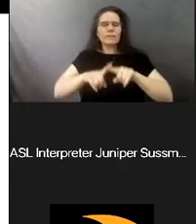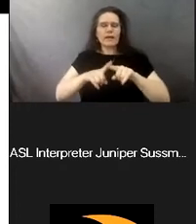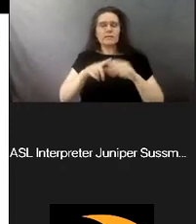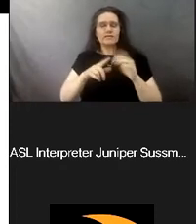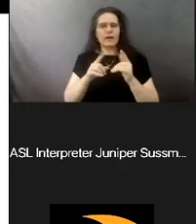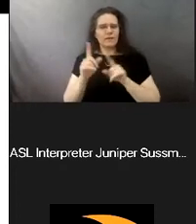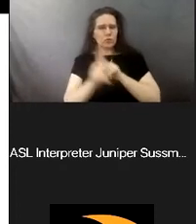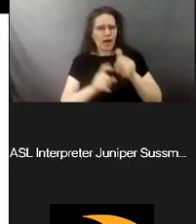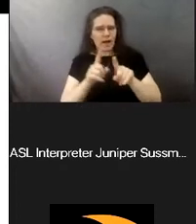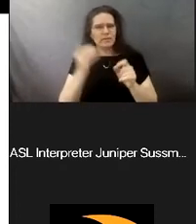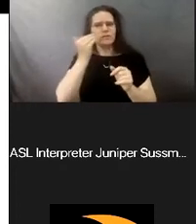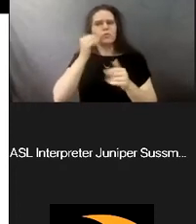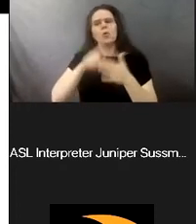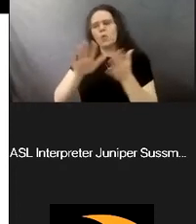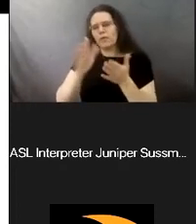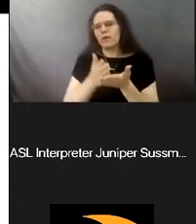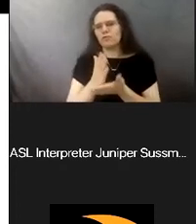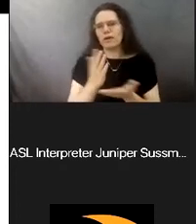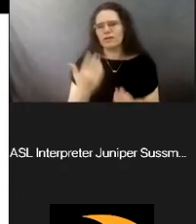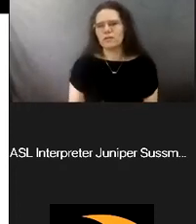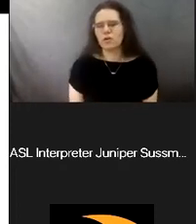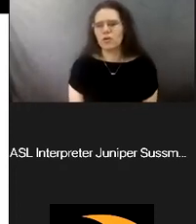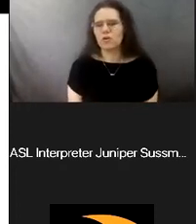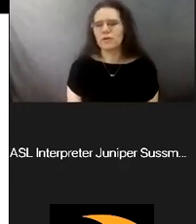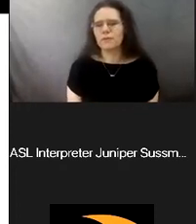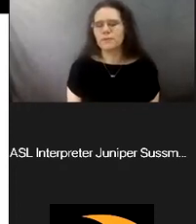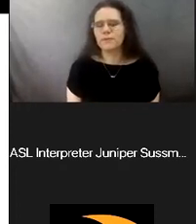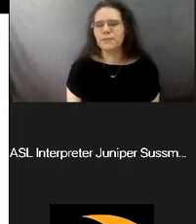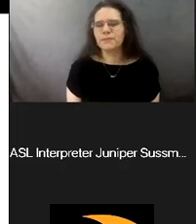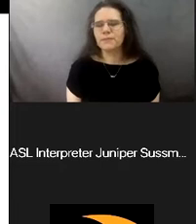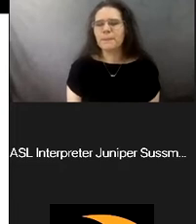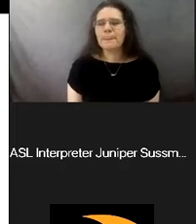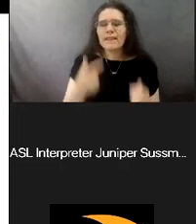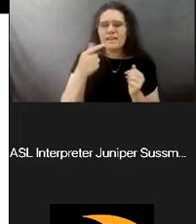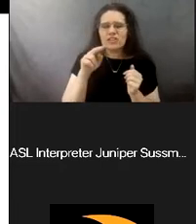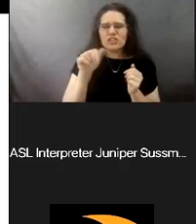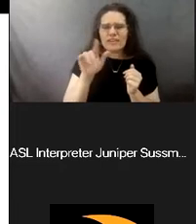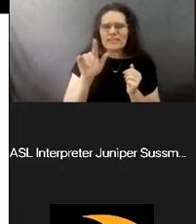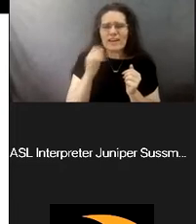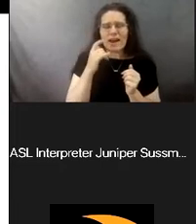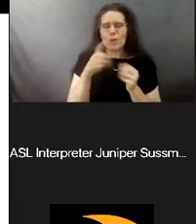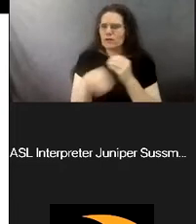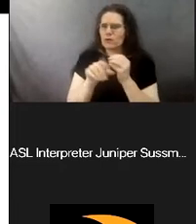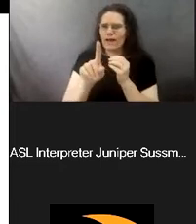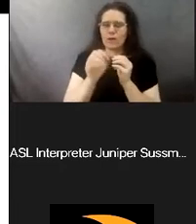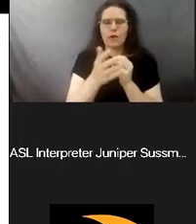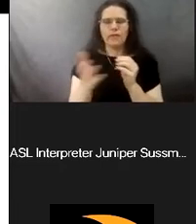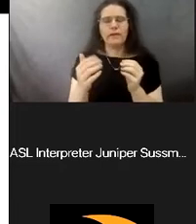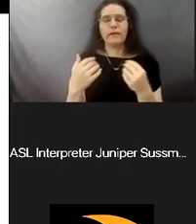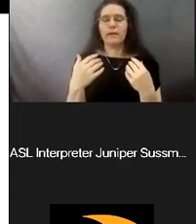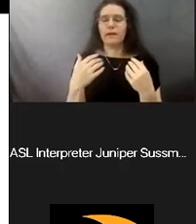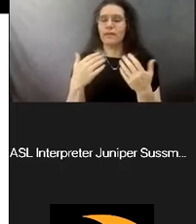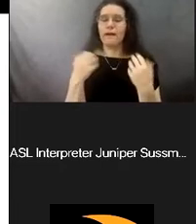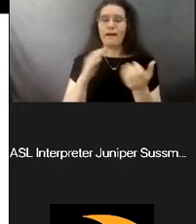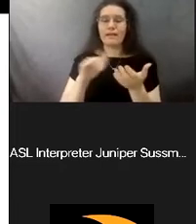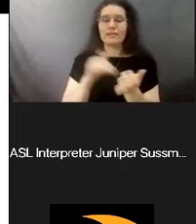the law contemplates. Right, Katie, I'm sorry, before you move on to the next one of the biggest things that we can do at the Community Health Center is